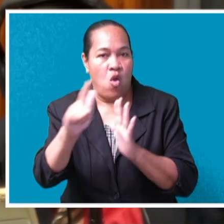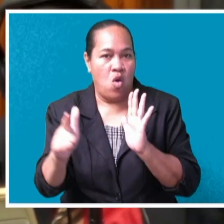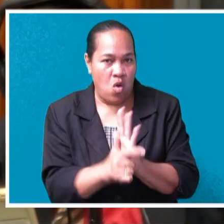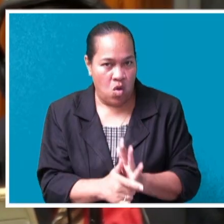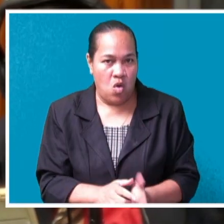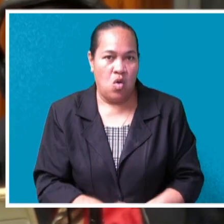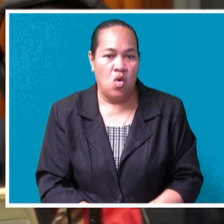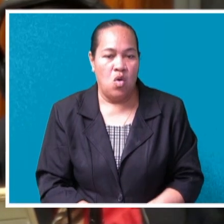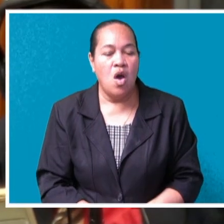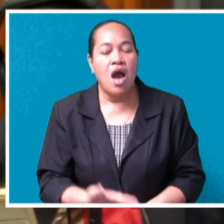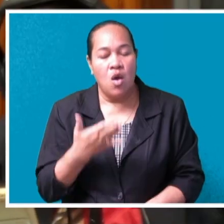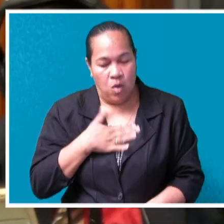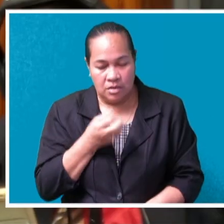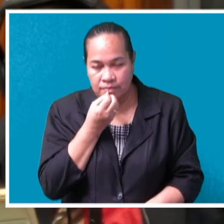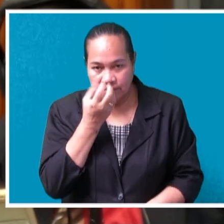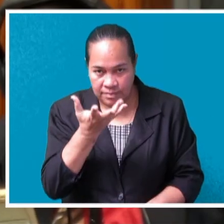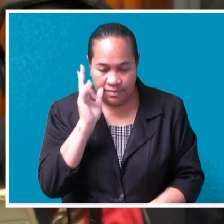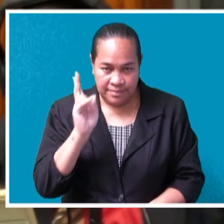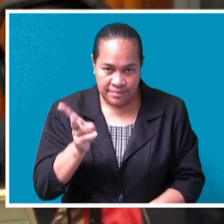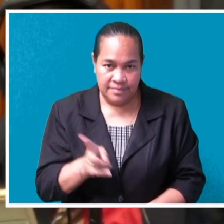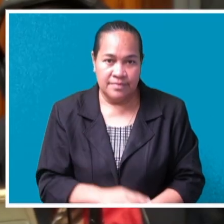to emphasize that.